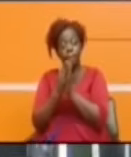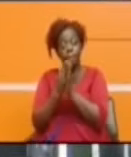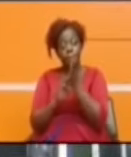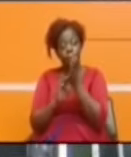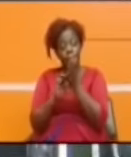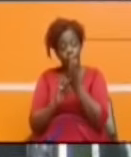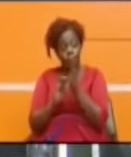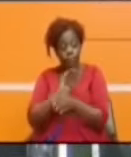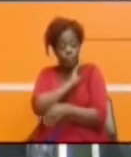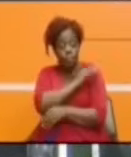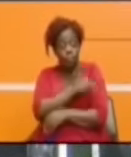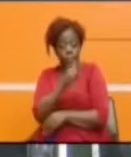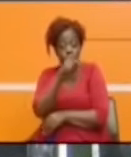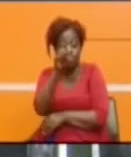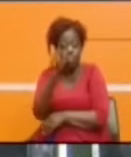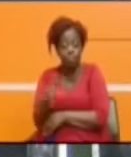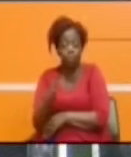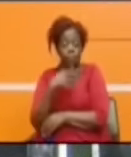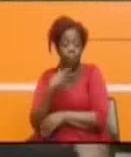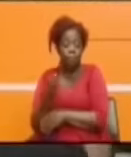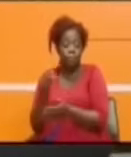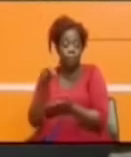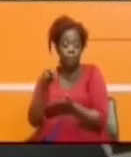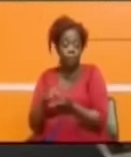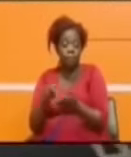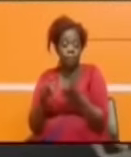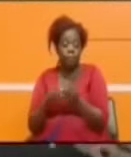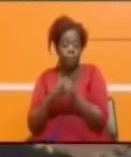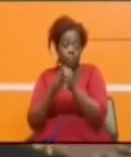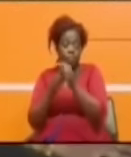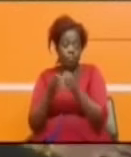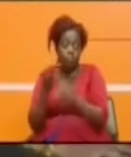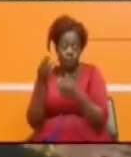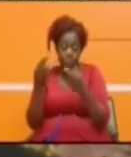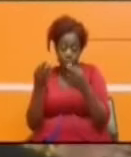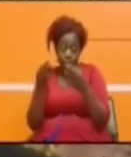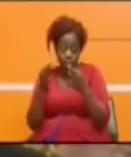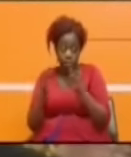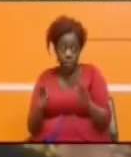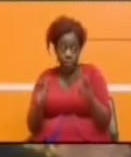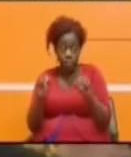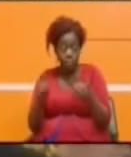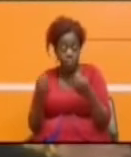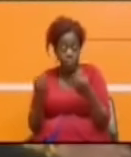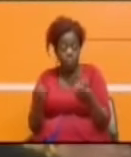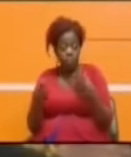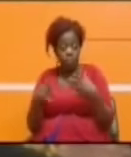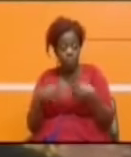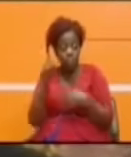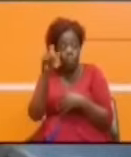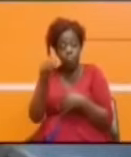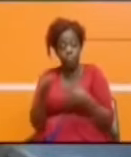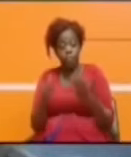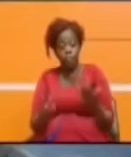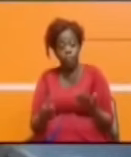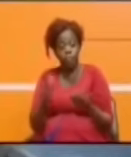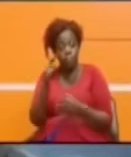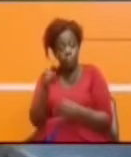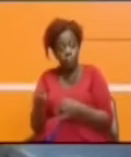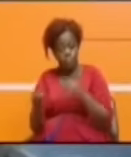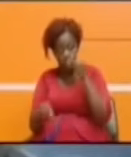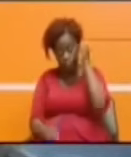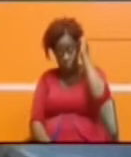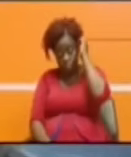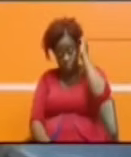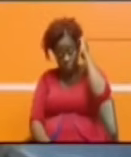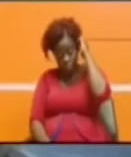era nti buli ayagala okuvuganya ku kifo ky'obukulembeze owaddembe naye si baakukkiriza muntu yenna alitabangula. And